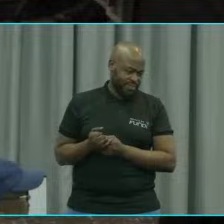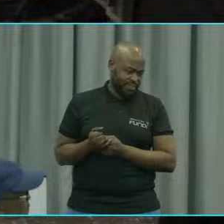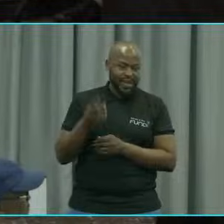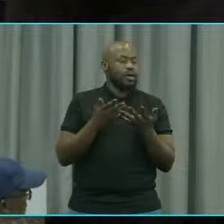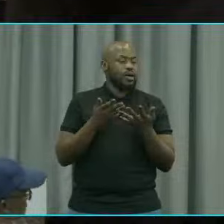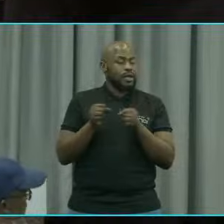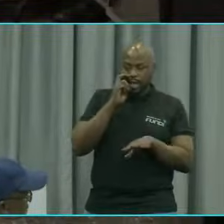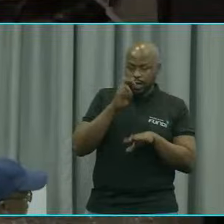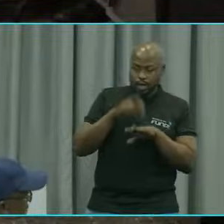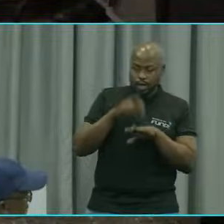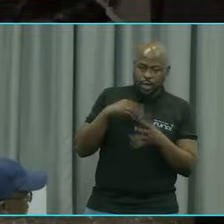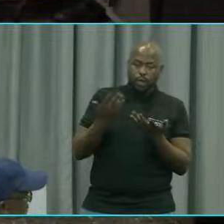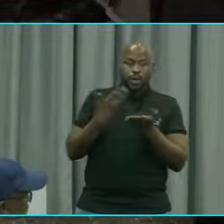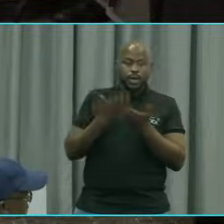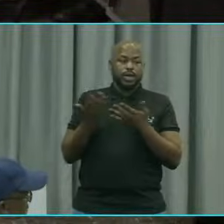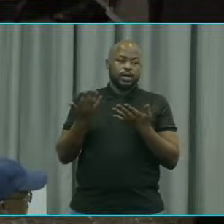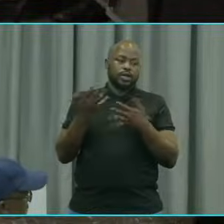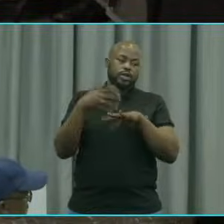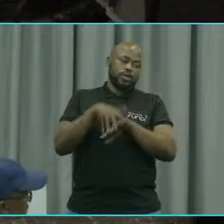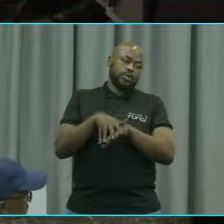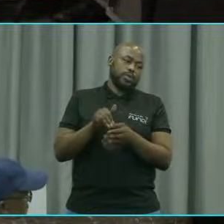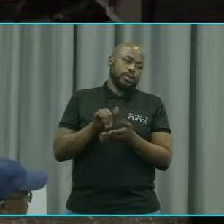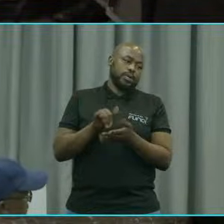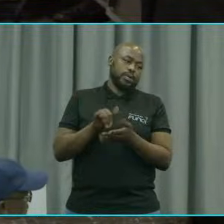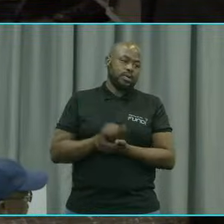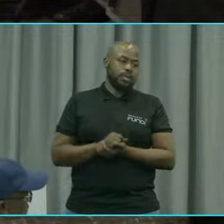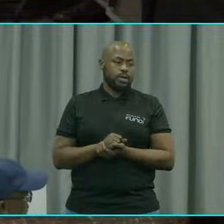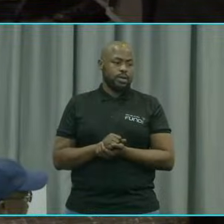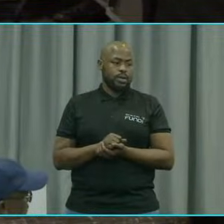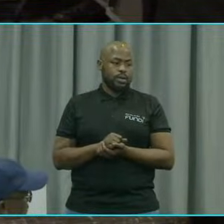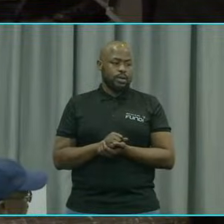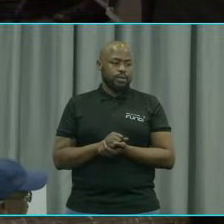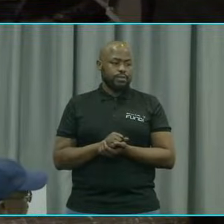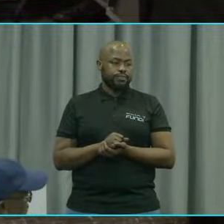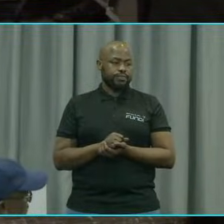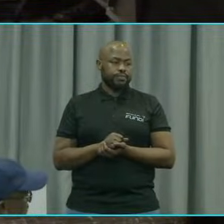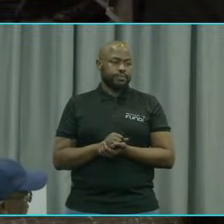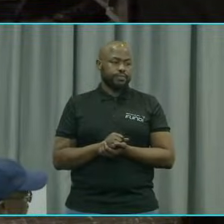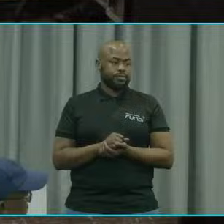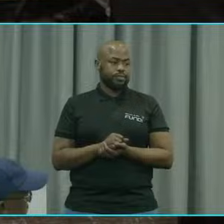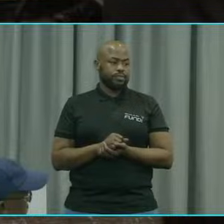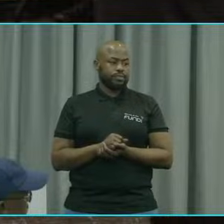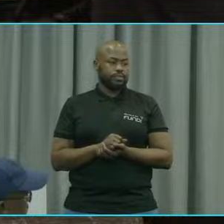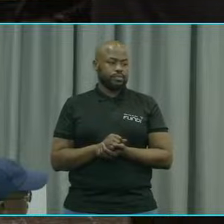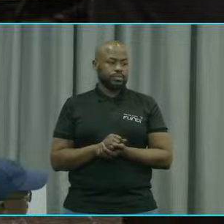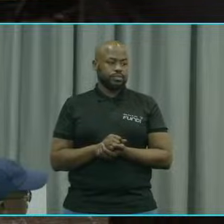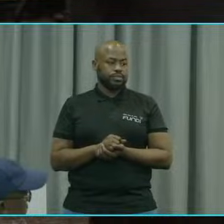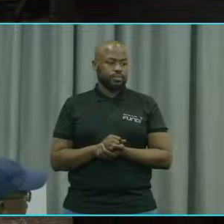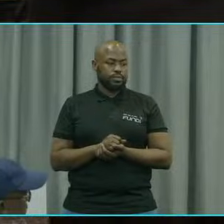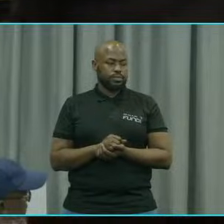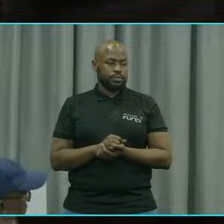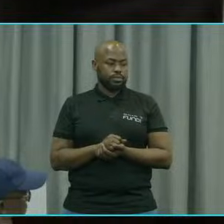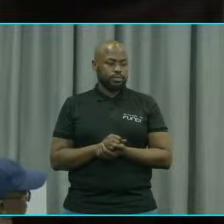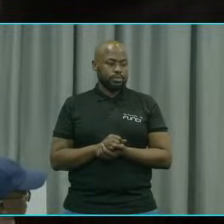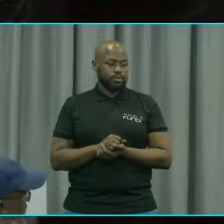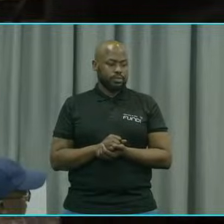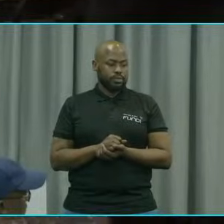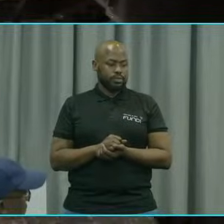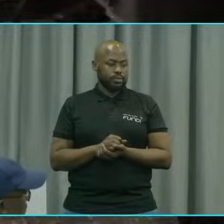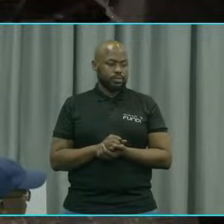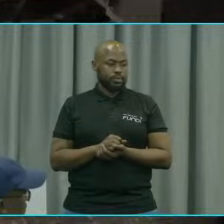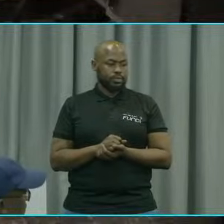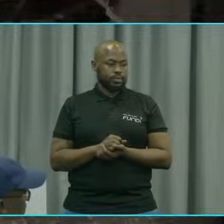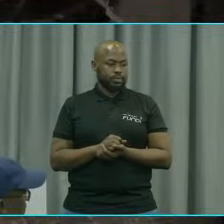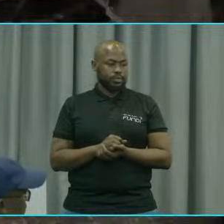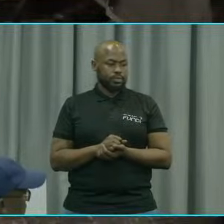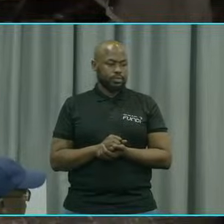actually, it is in that regard. Likewise, we sit with the same issue with regard to actually ECD and they are actually going forward. So